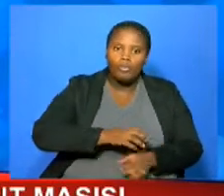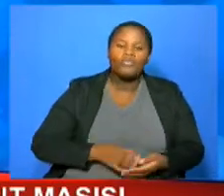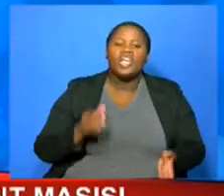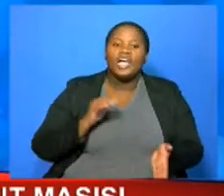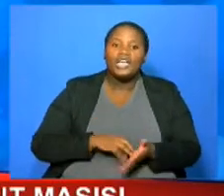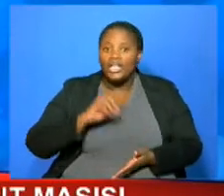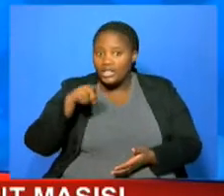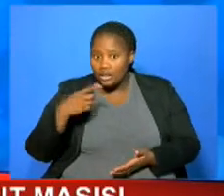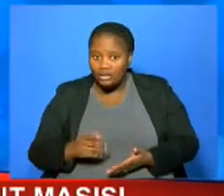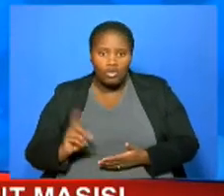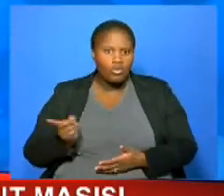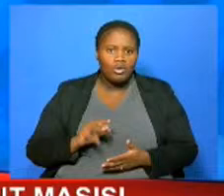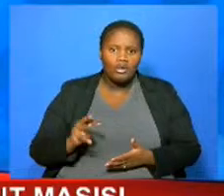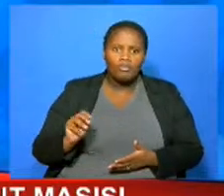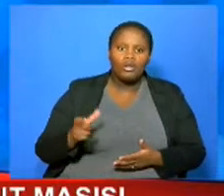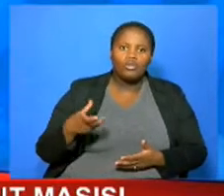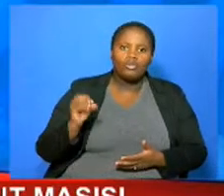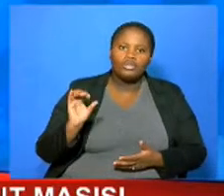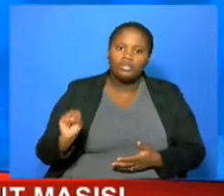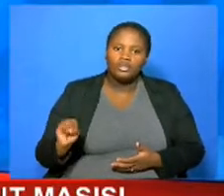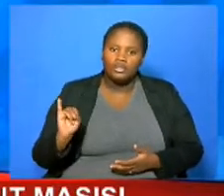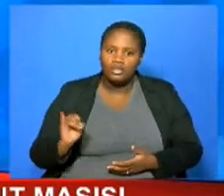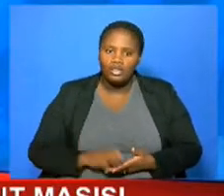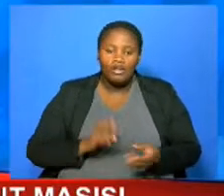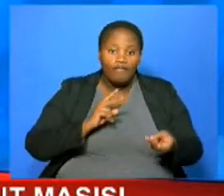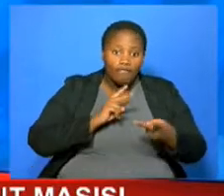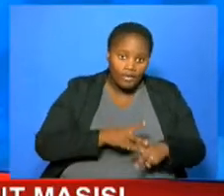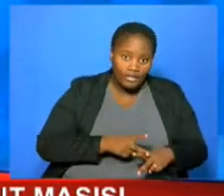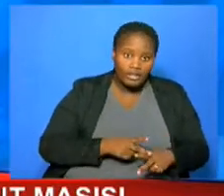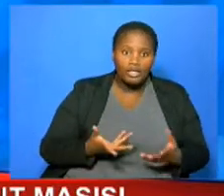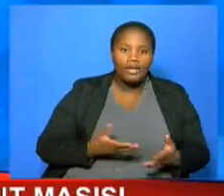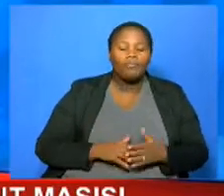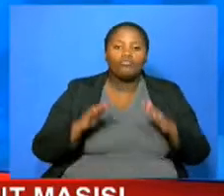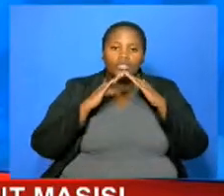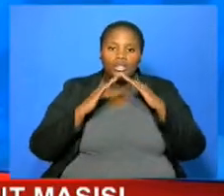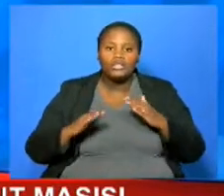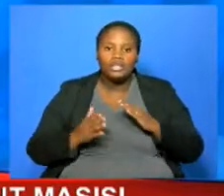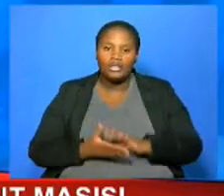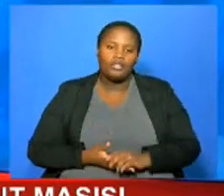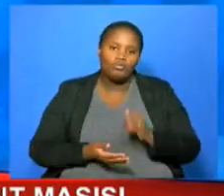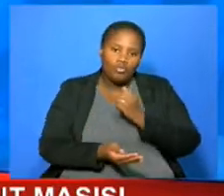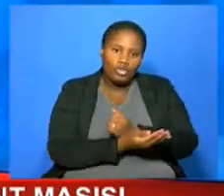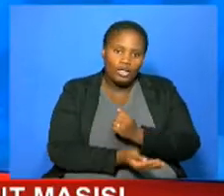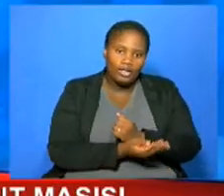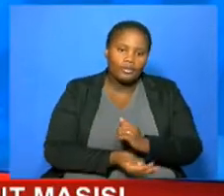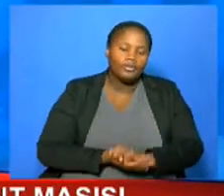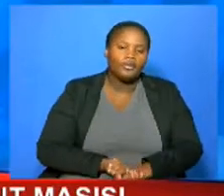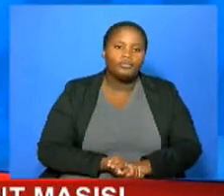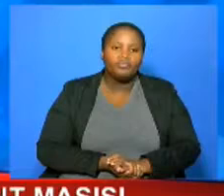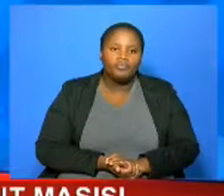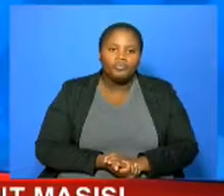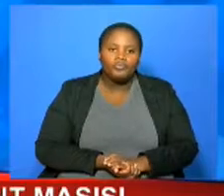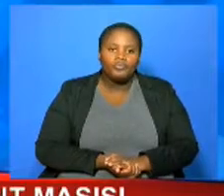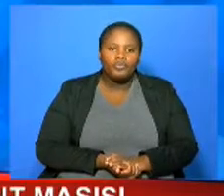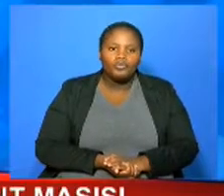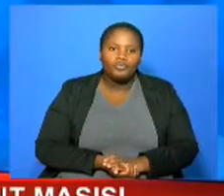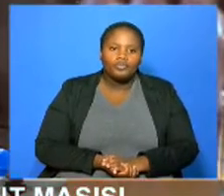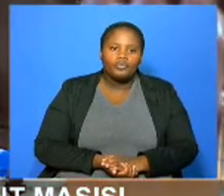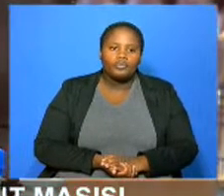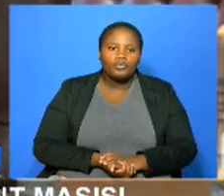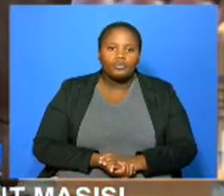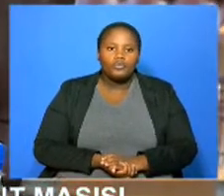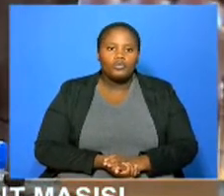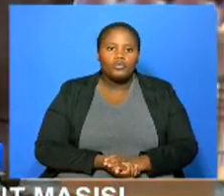said this as Mr. Elias Makgosi paid him a courtesy visit this morning. Kikantse Khumalo